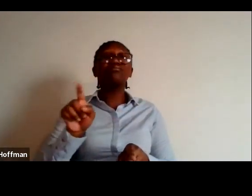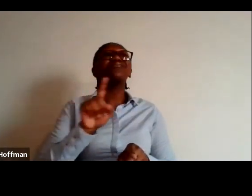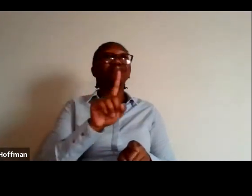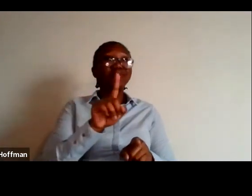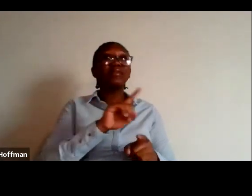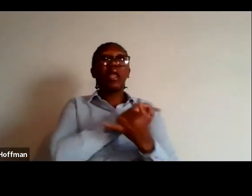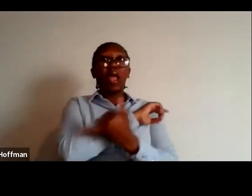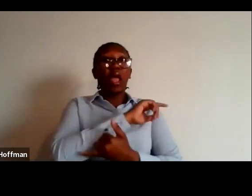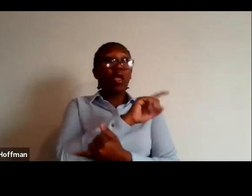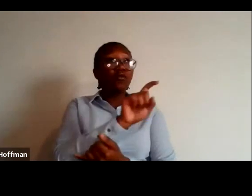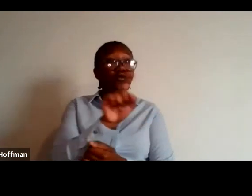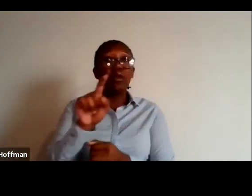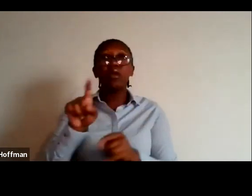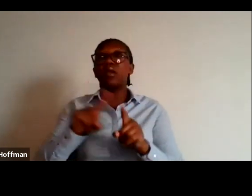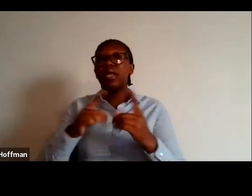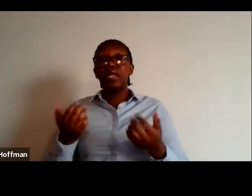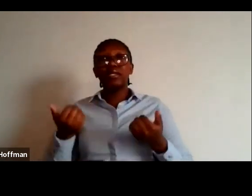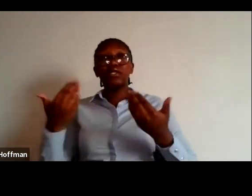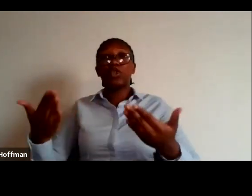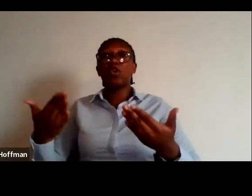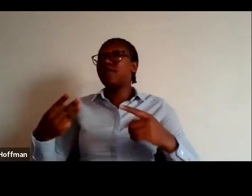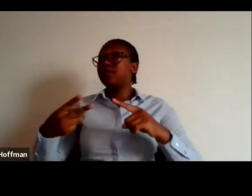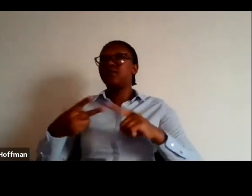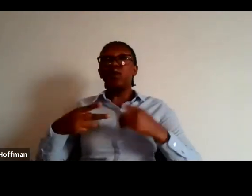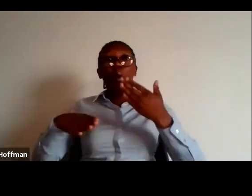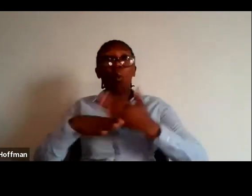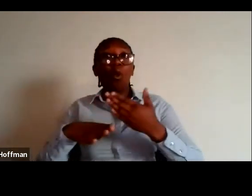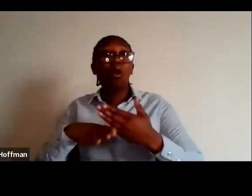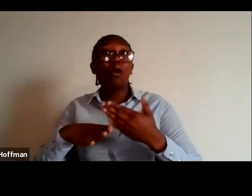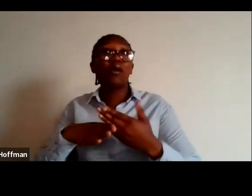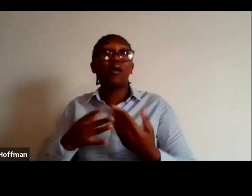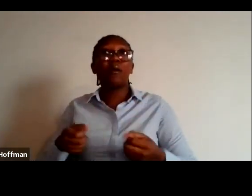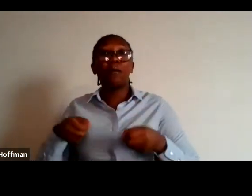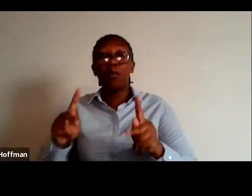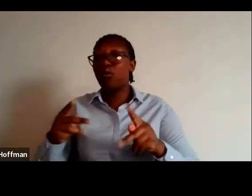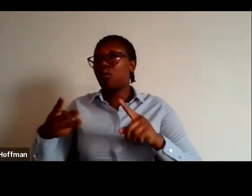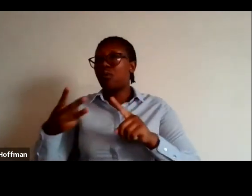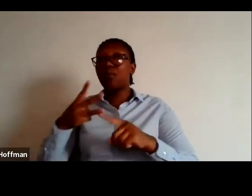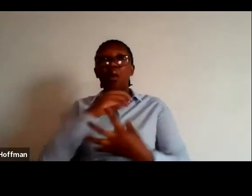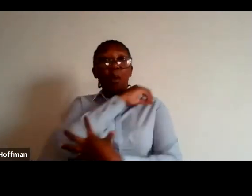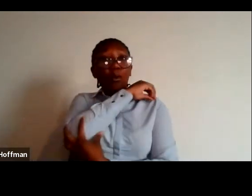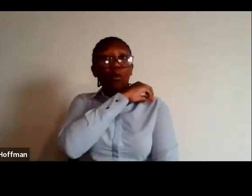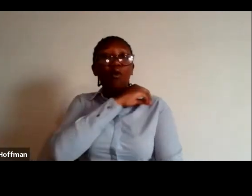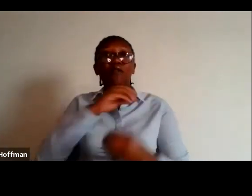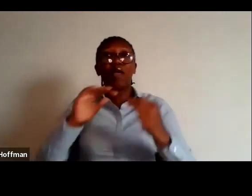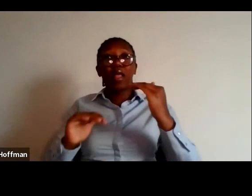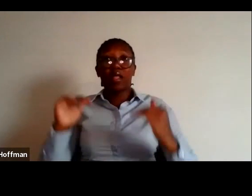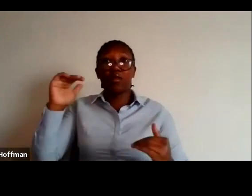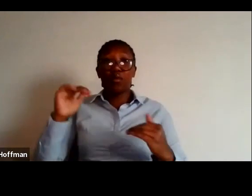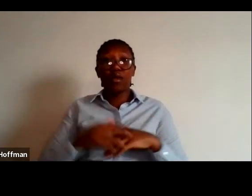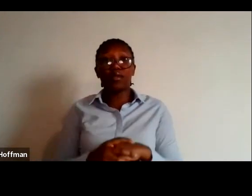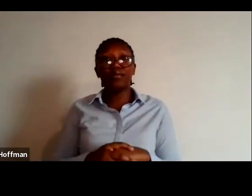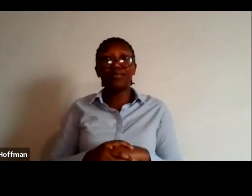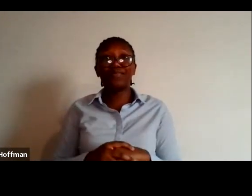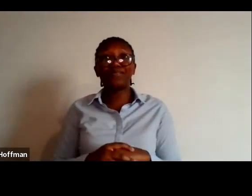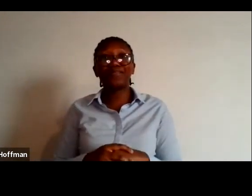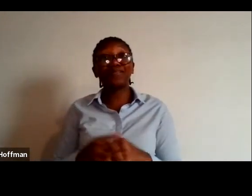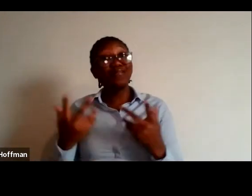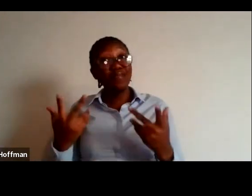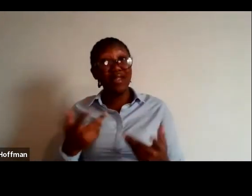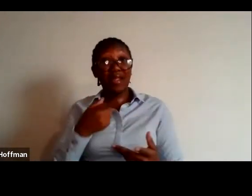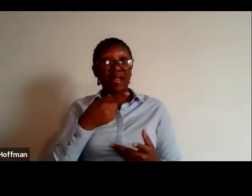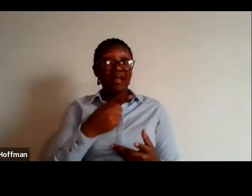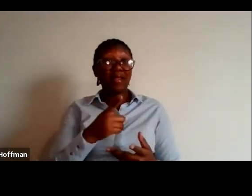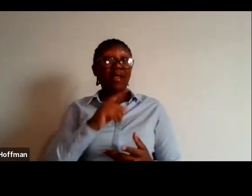of service delivery, employment, poverty, and inequalities. Should illicit trade